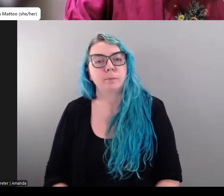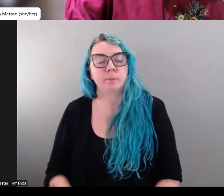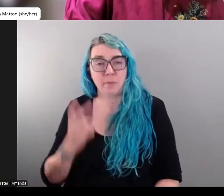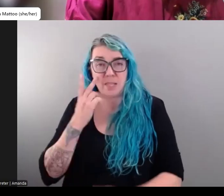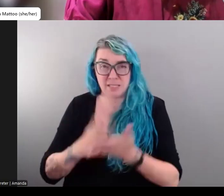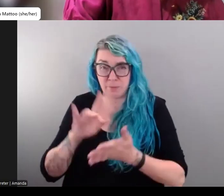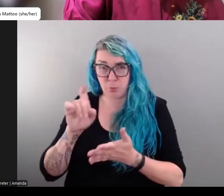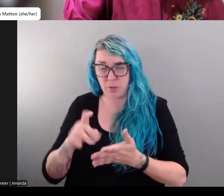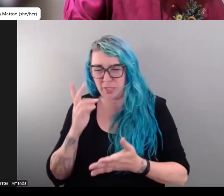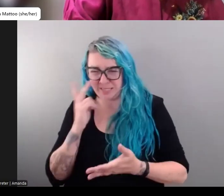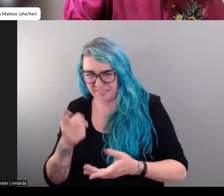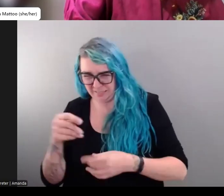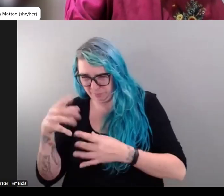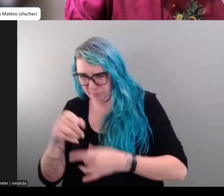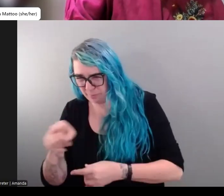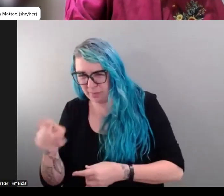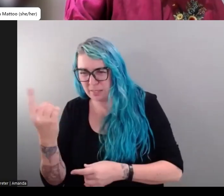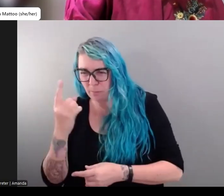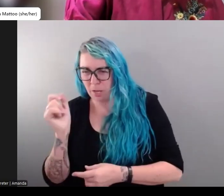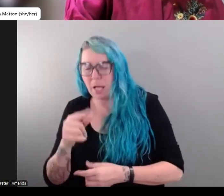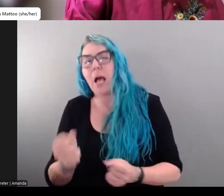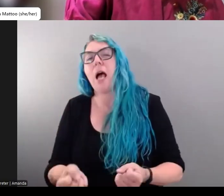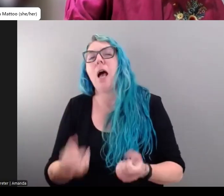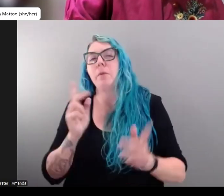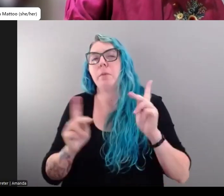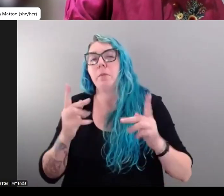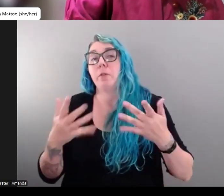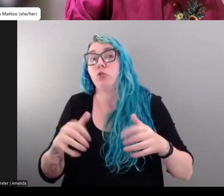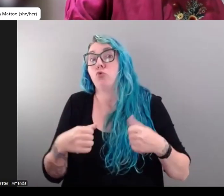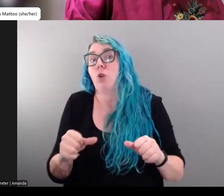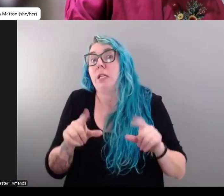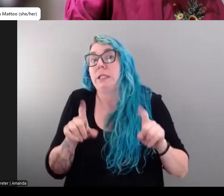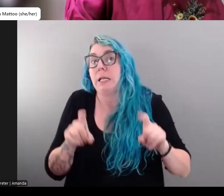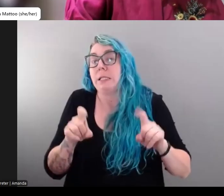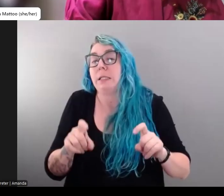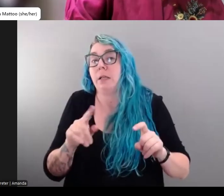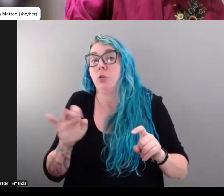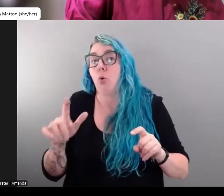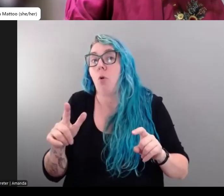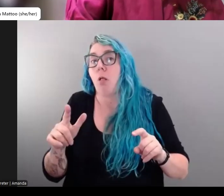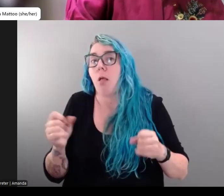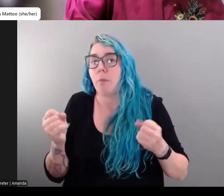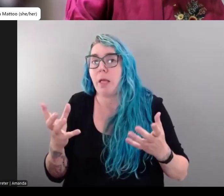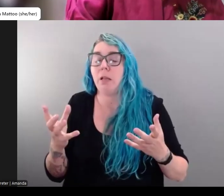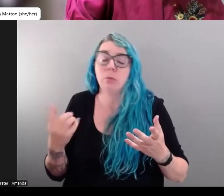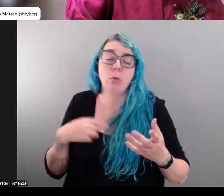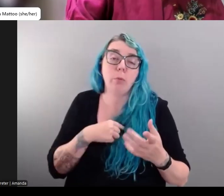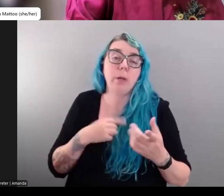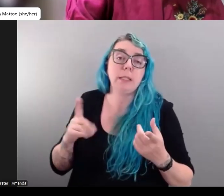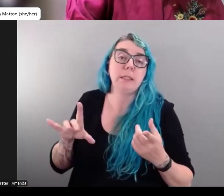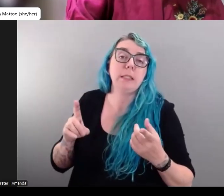So we talked about that in the presentation. The tool was tested with over 500